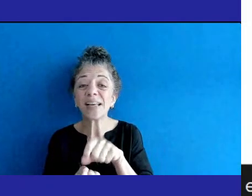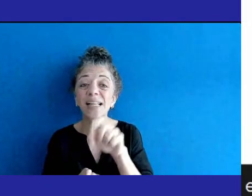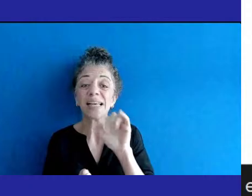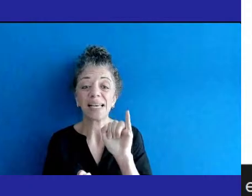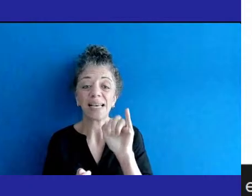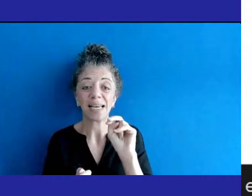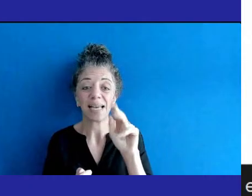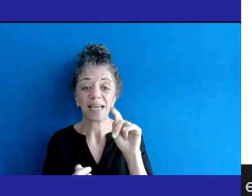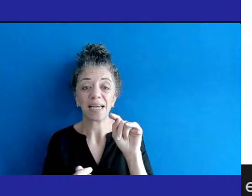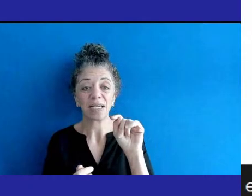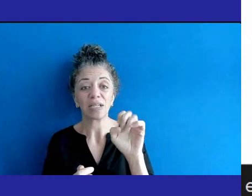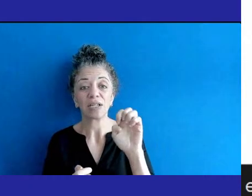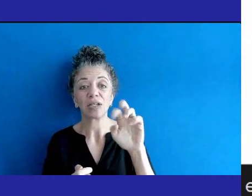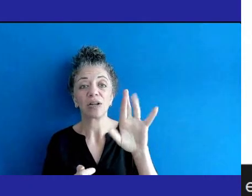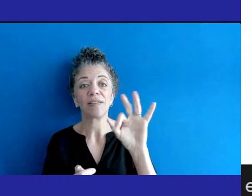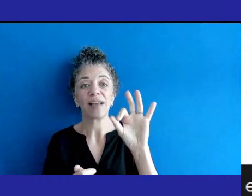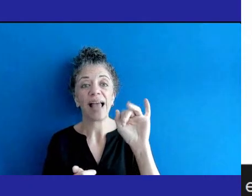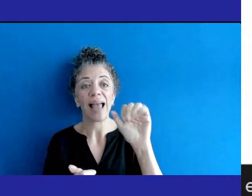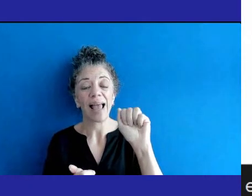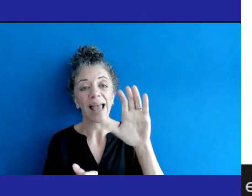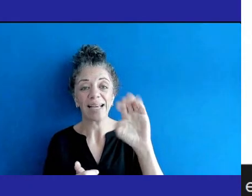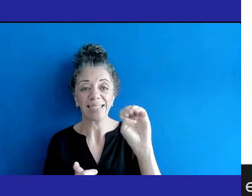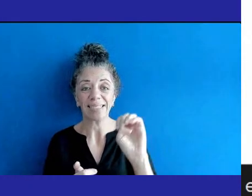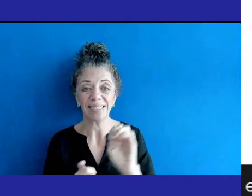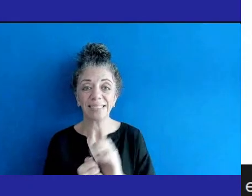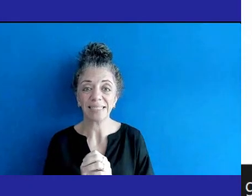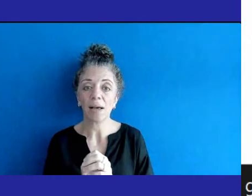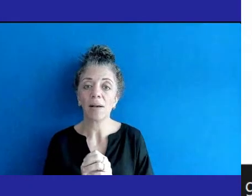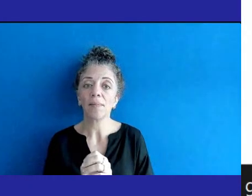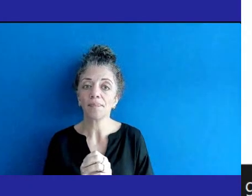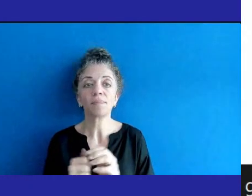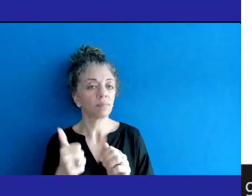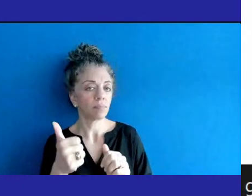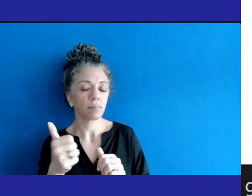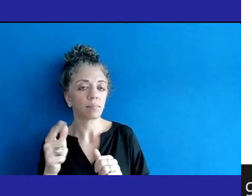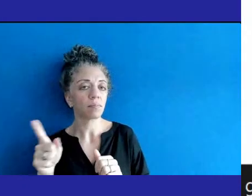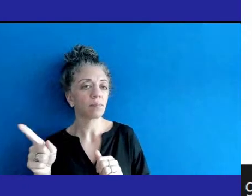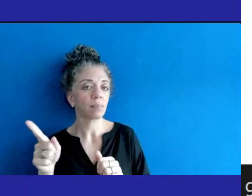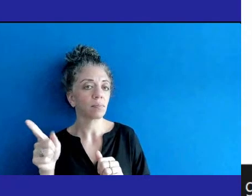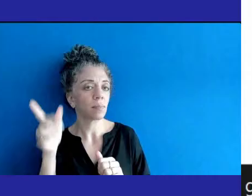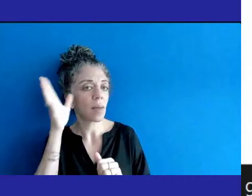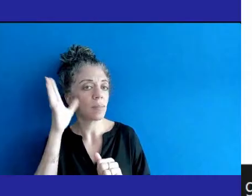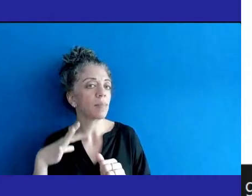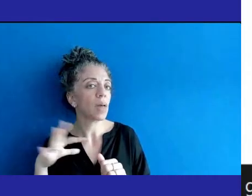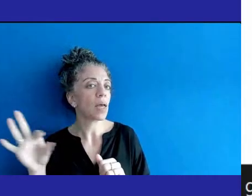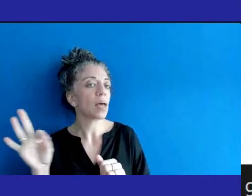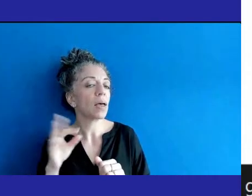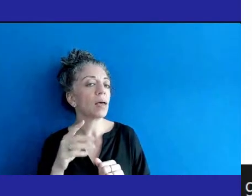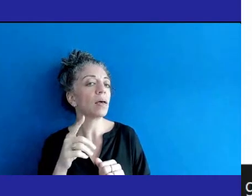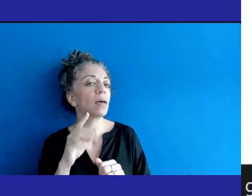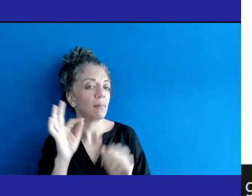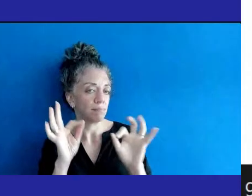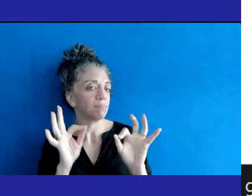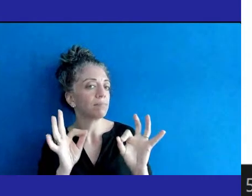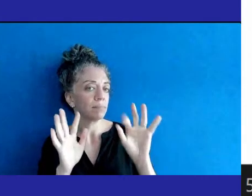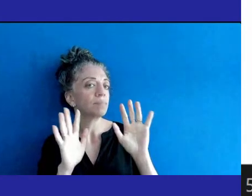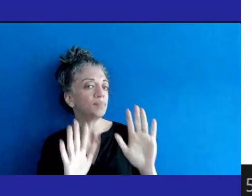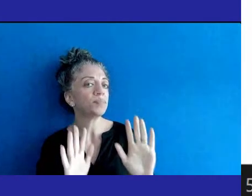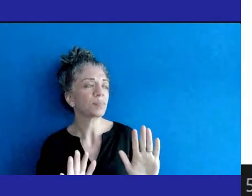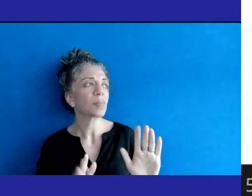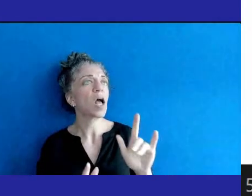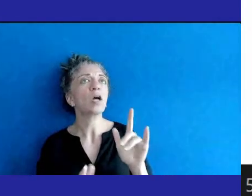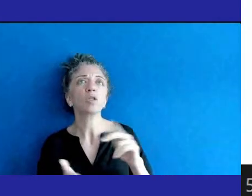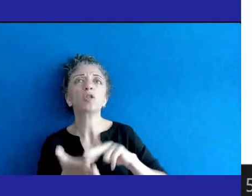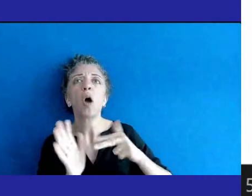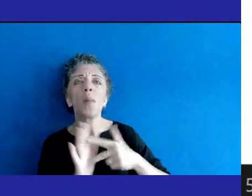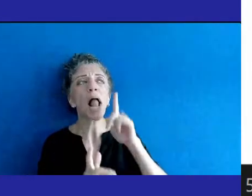billing purposes. Excellent. And that's the other issue, I guess, was related to this comes out looking like a cost center. And